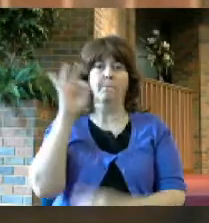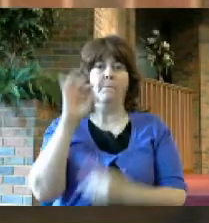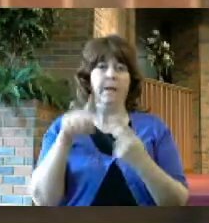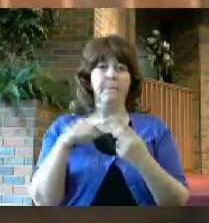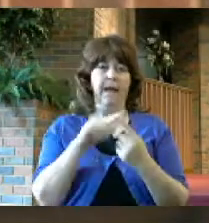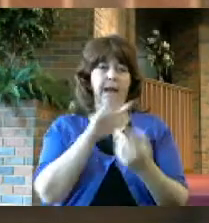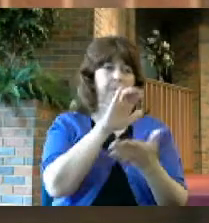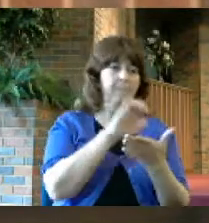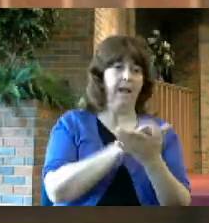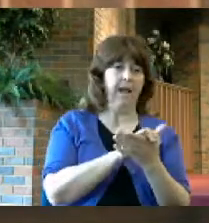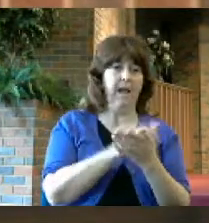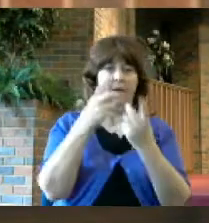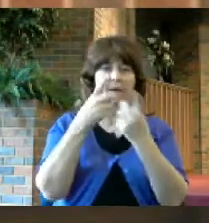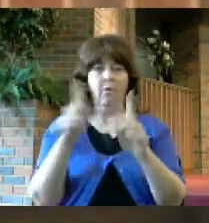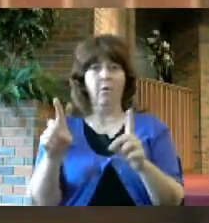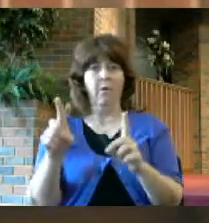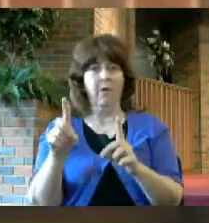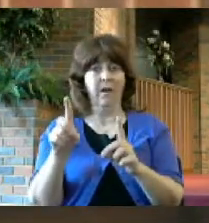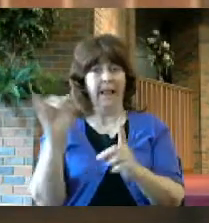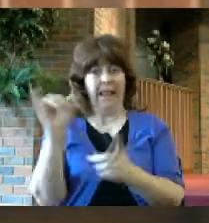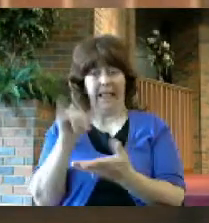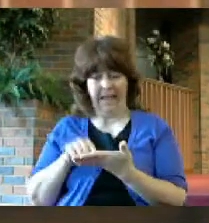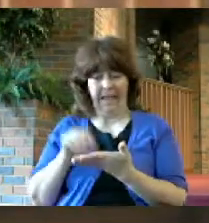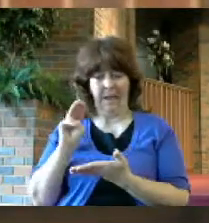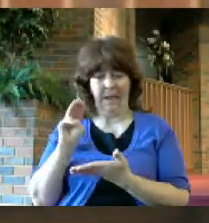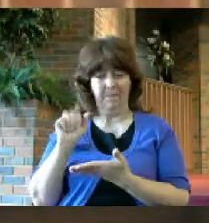chapter 19, verse 9.